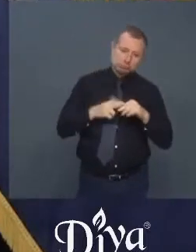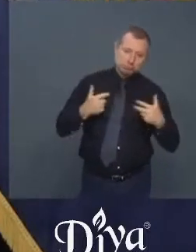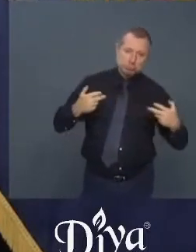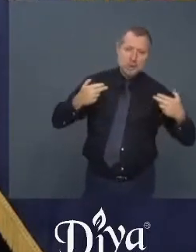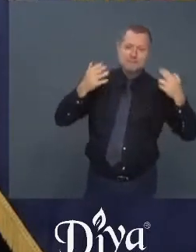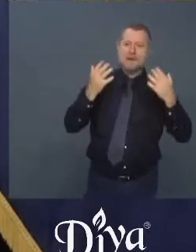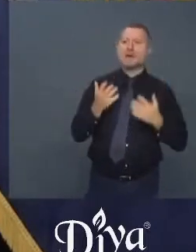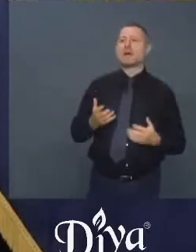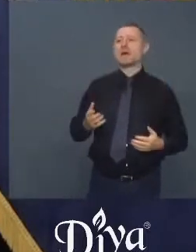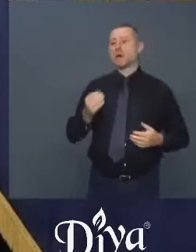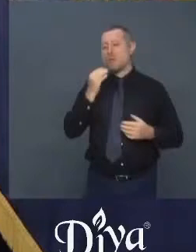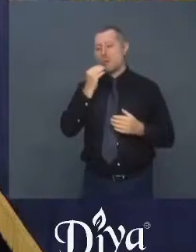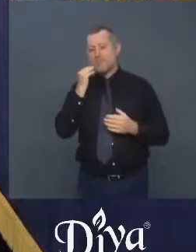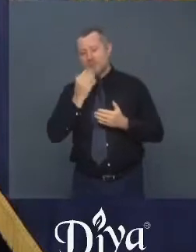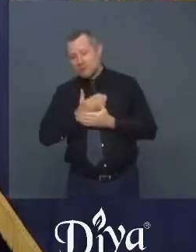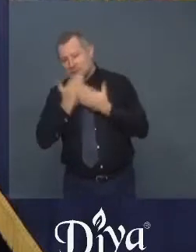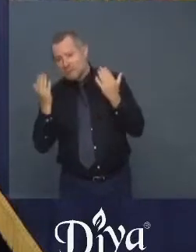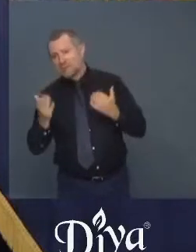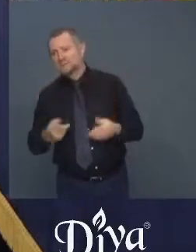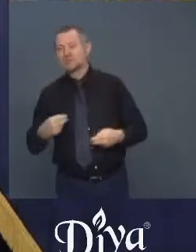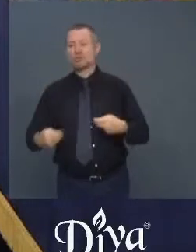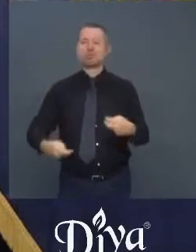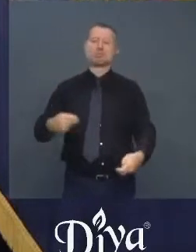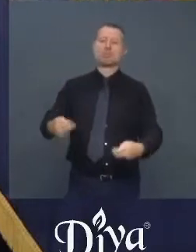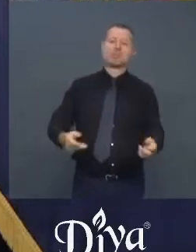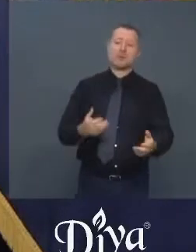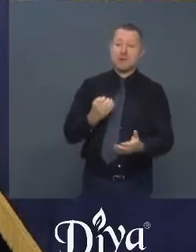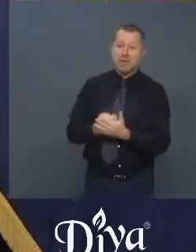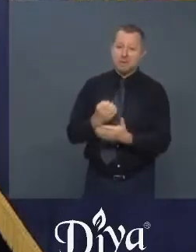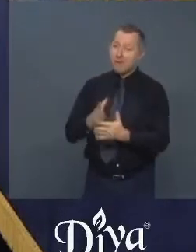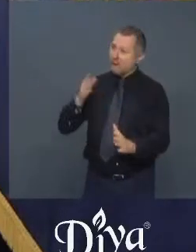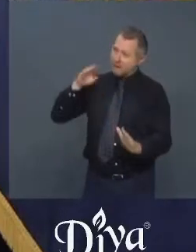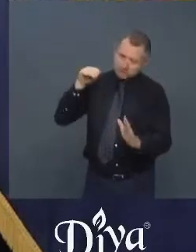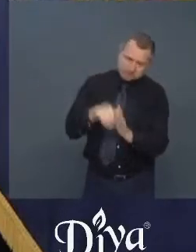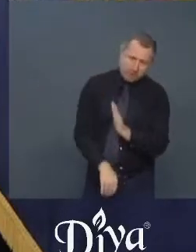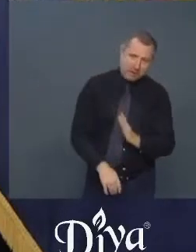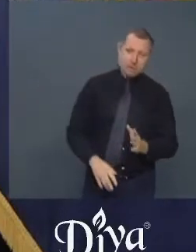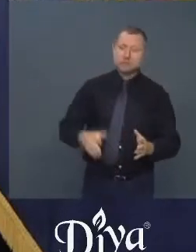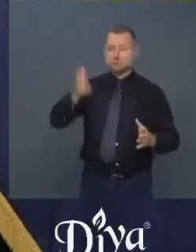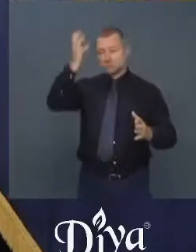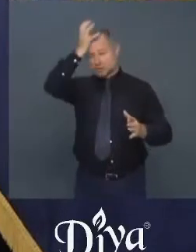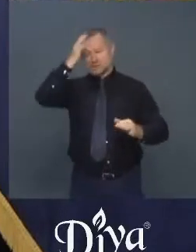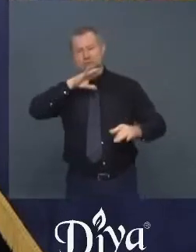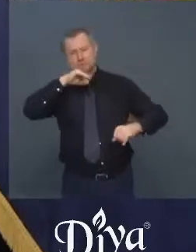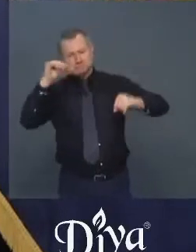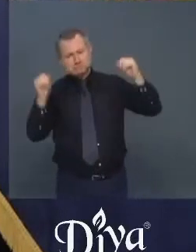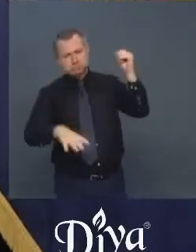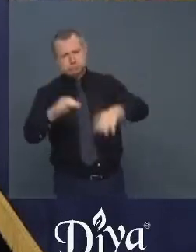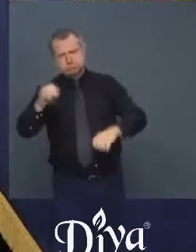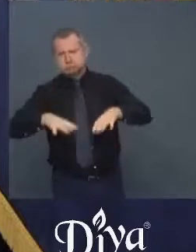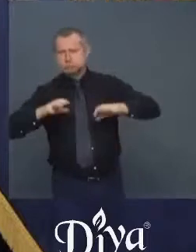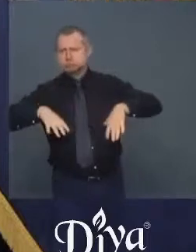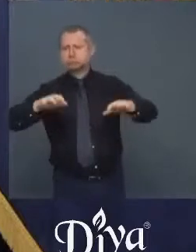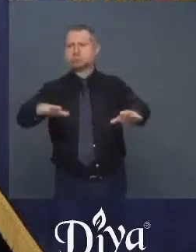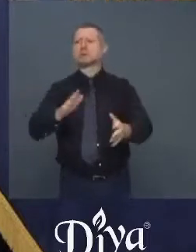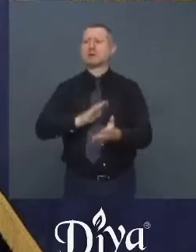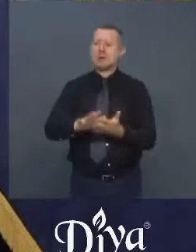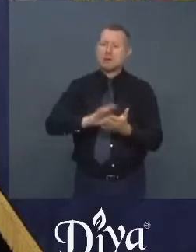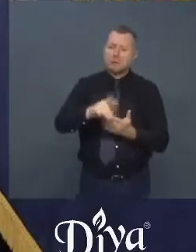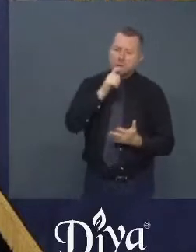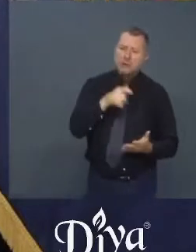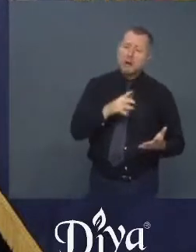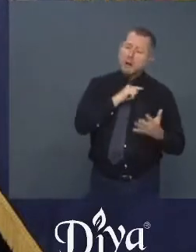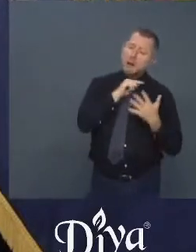homelessness, the economy, the cleanliness, picking up garbage. You put all those